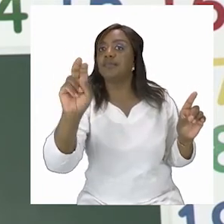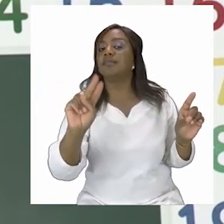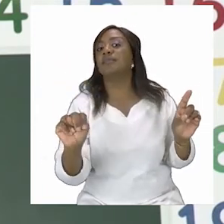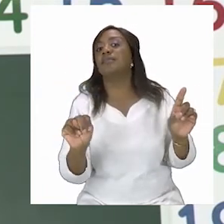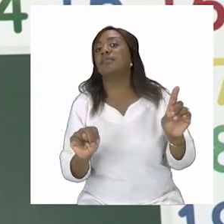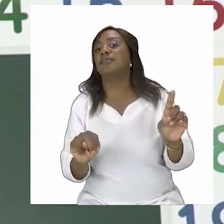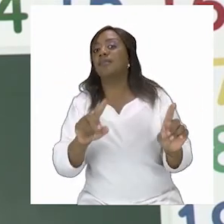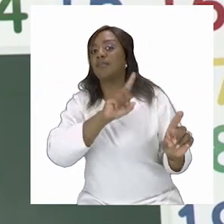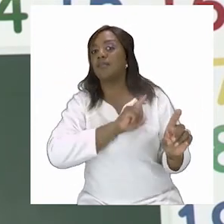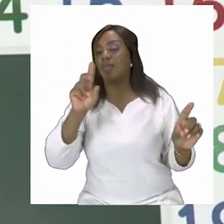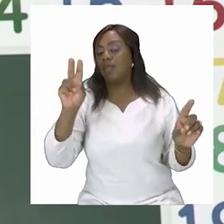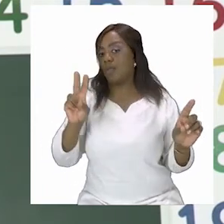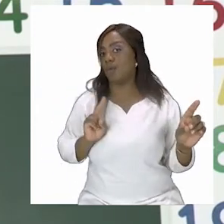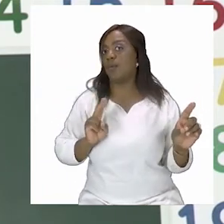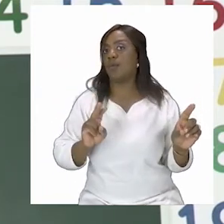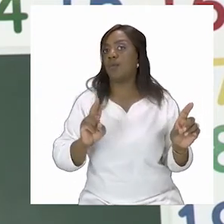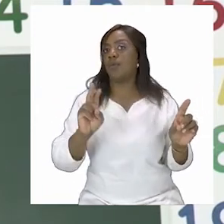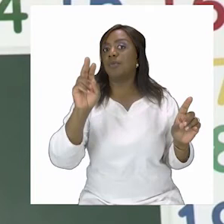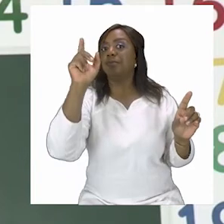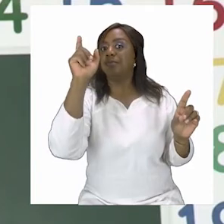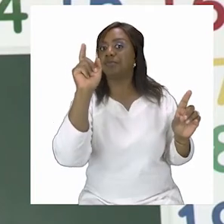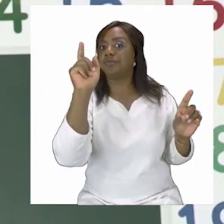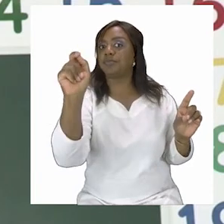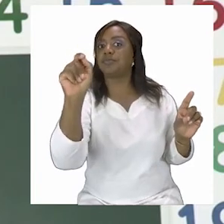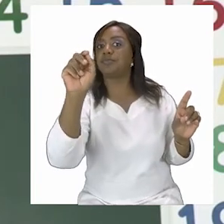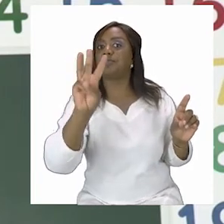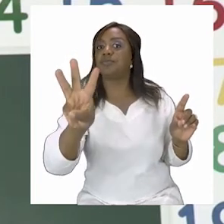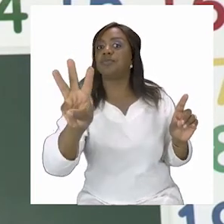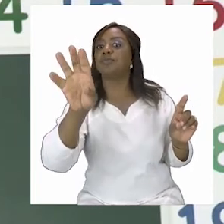11. Very good.